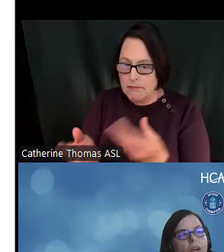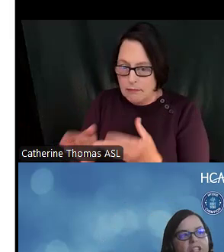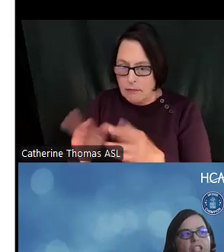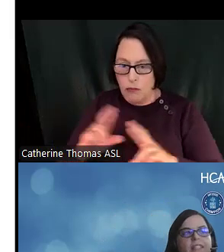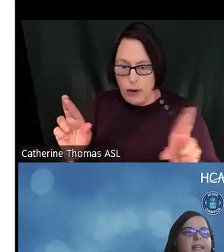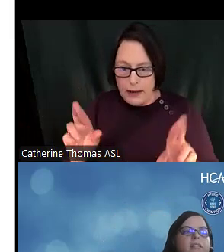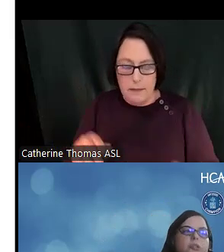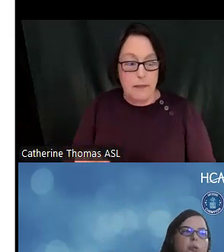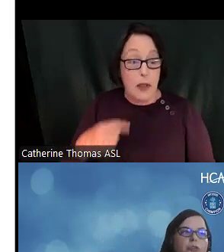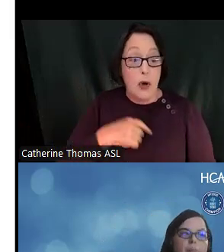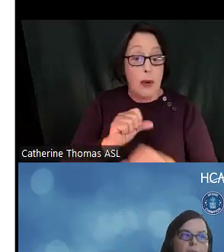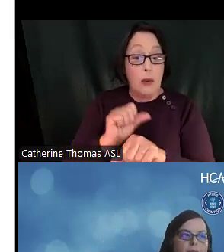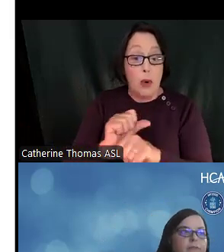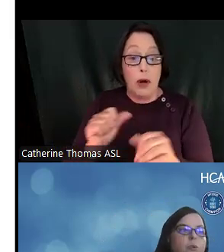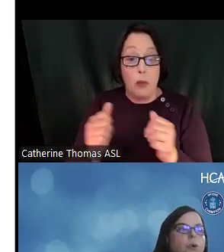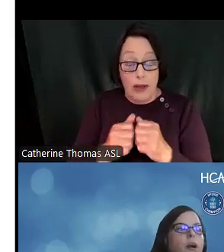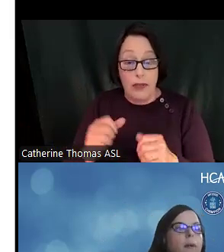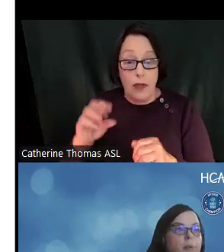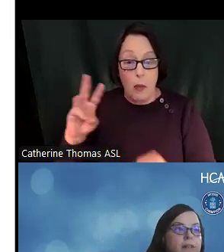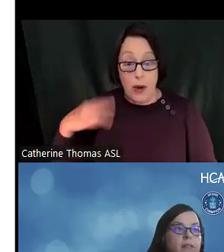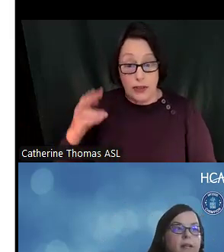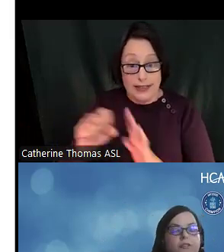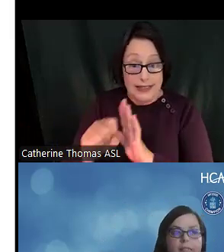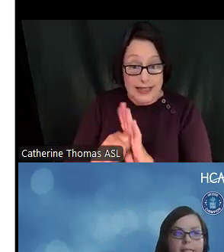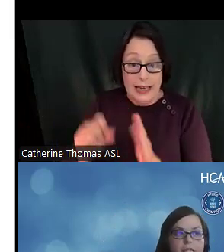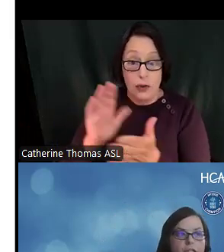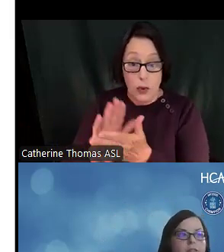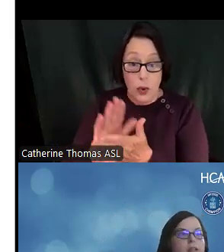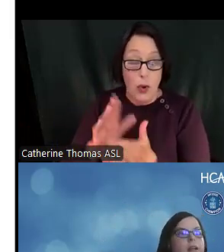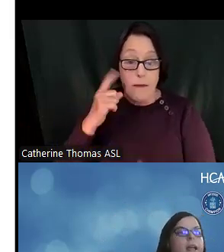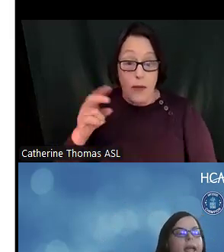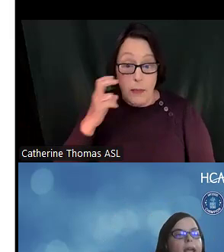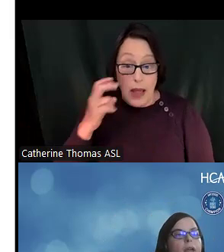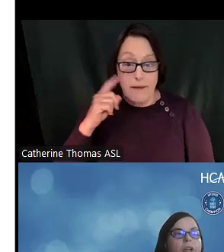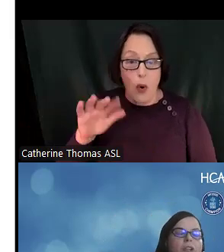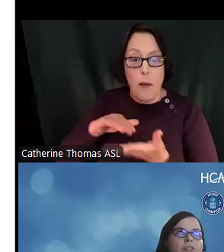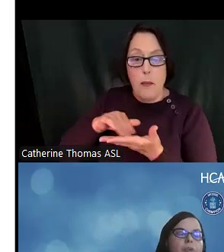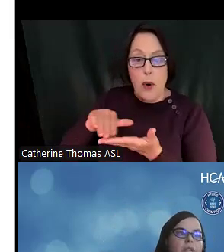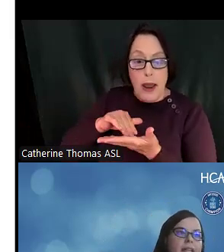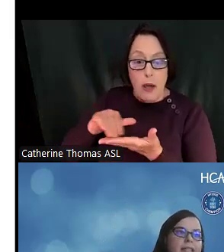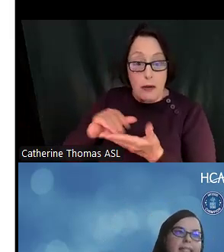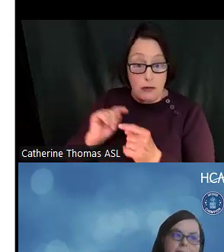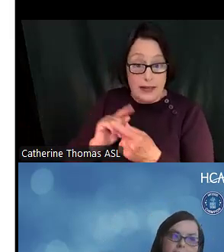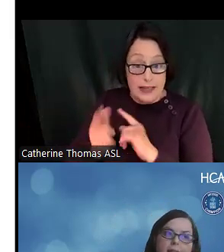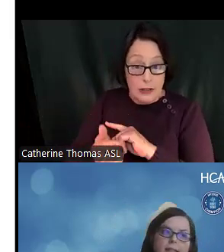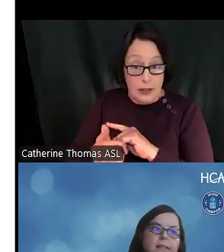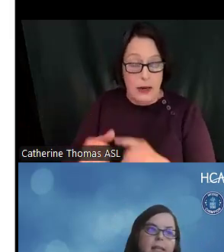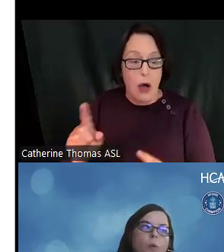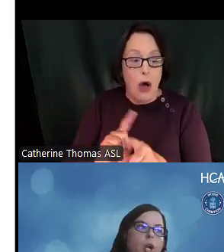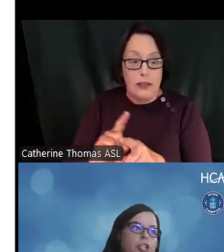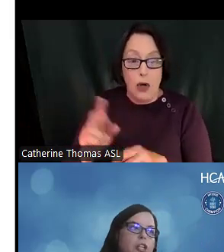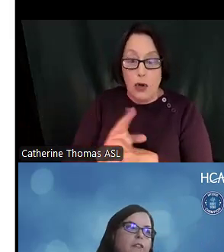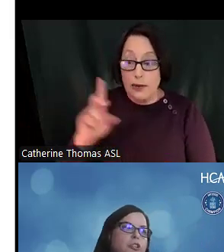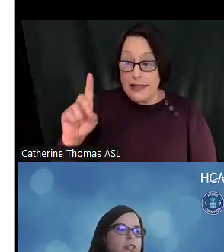the Washington State School for the Blind for Braille translation. And we also utilize the DS, a